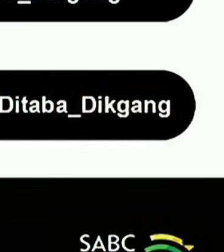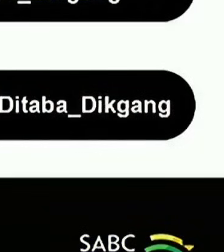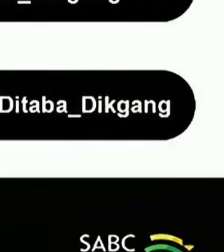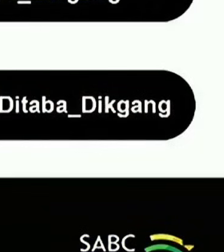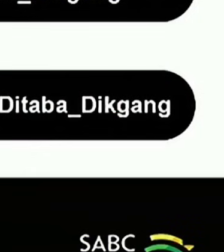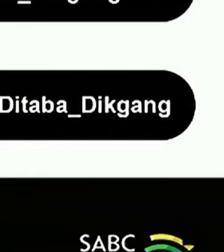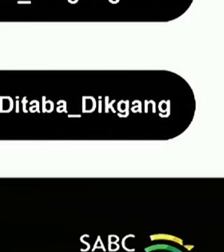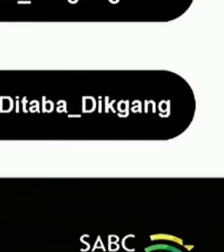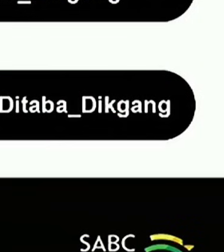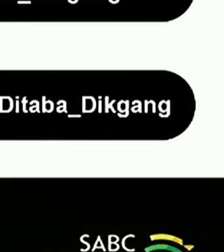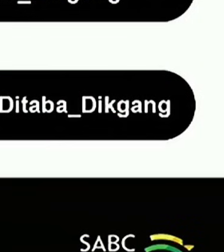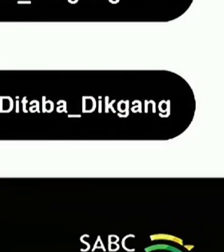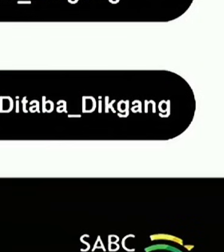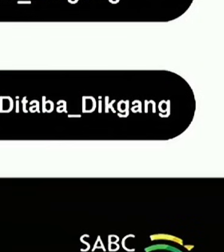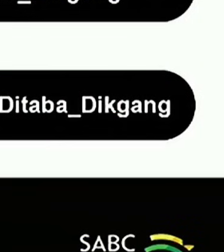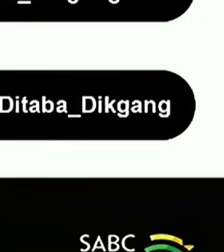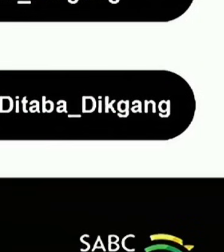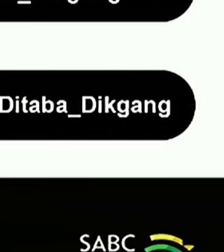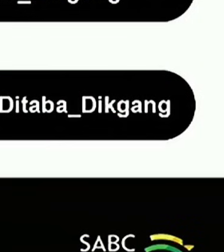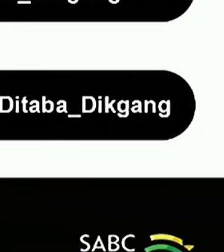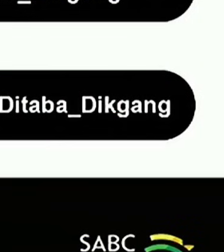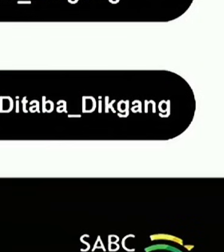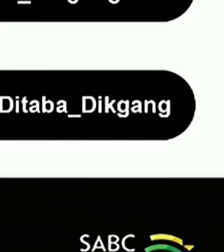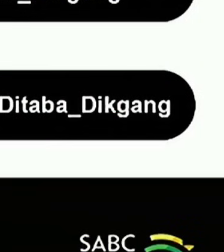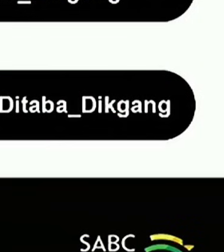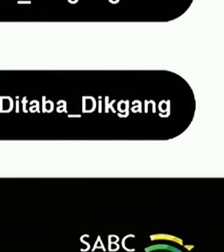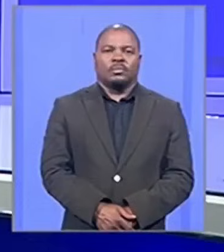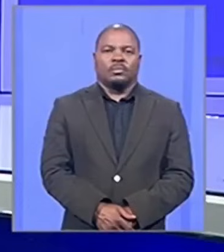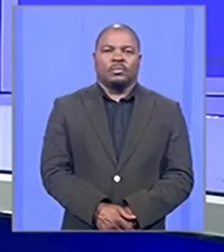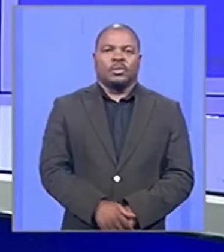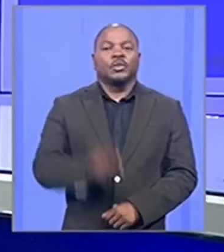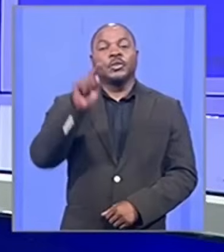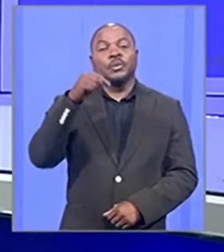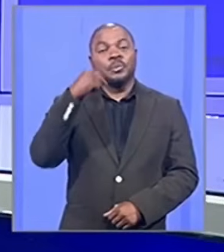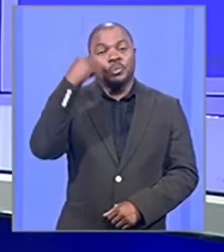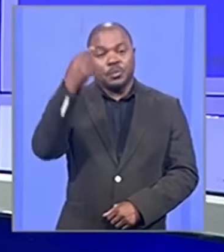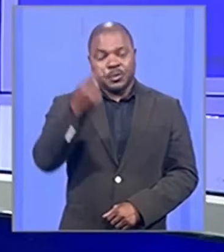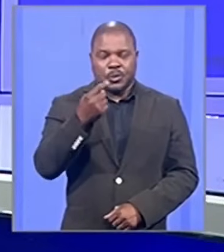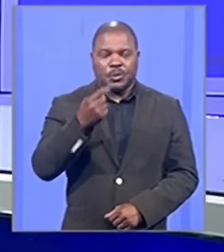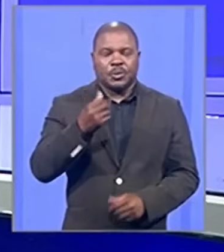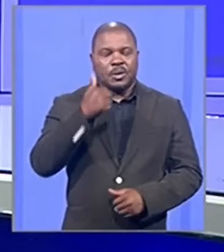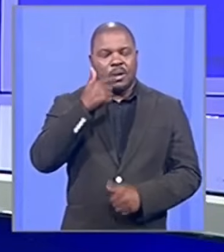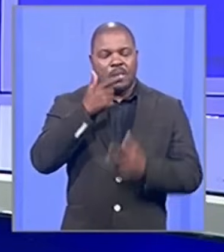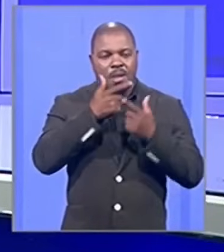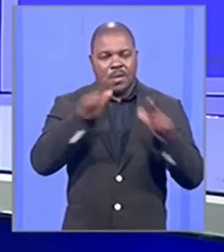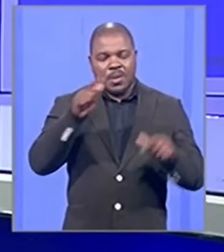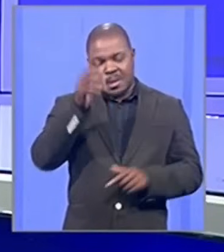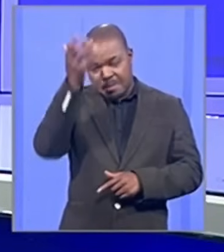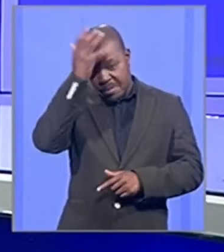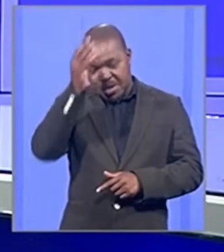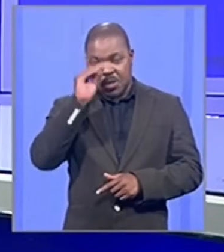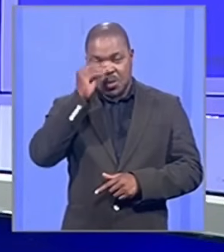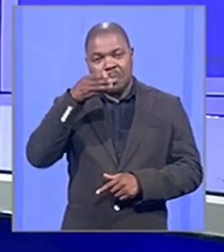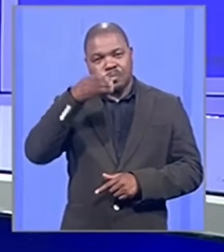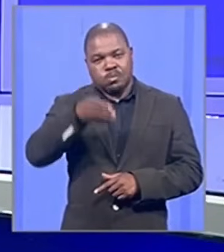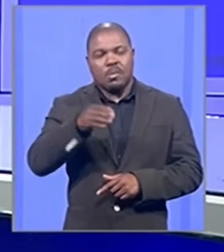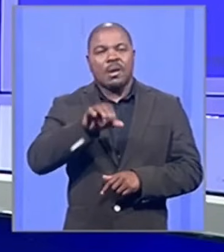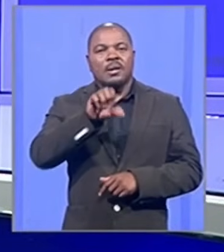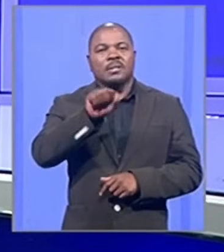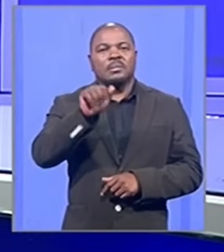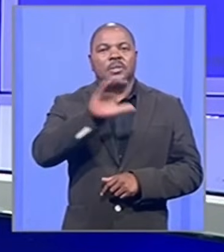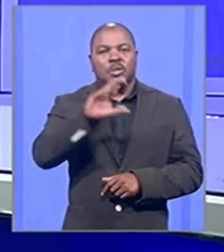e neng itsege jaaka Twitter le YouTube. Kgaso e latelang ke ya dikgang tsa sepedi ka moso mo SABC